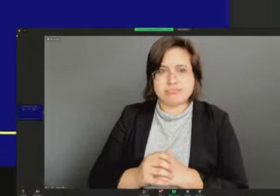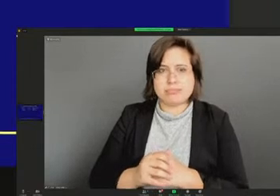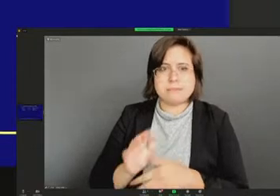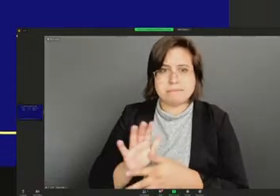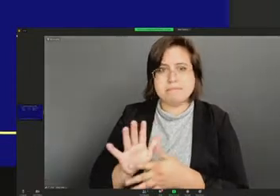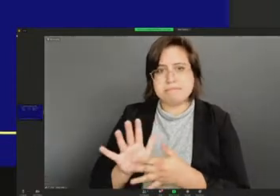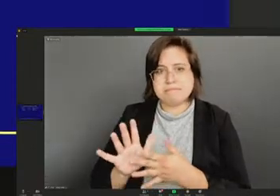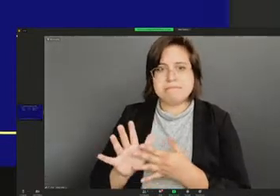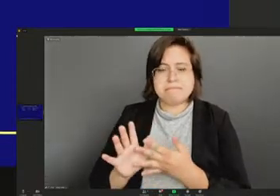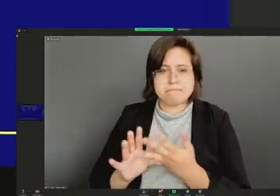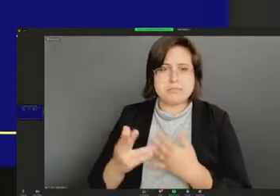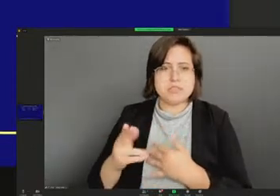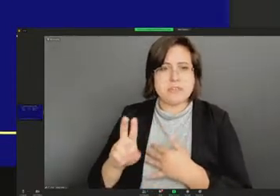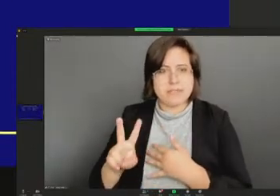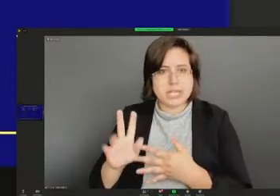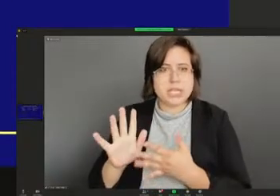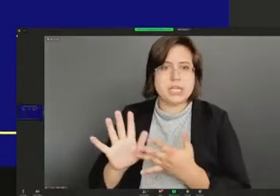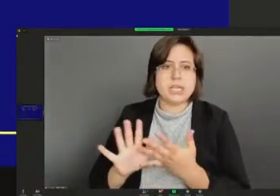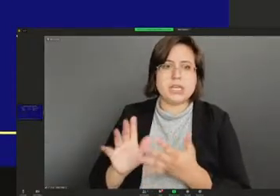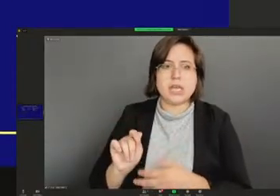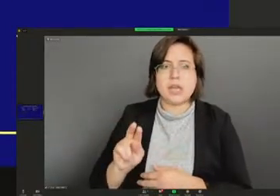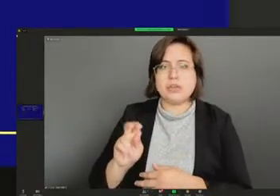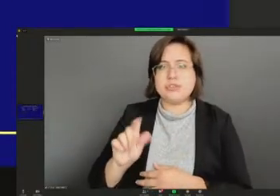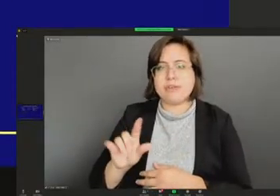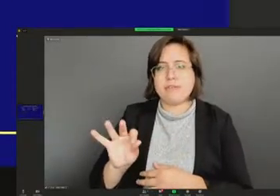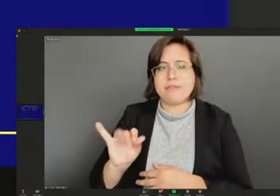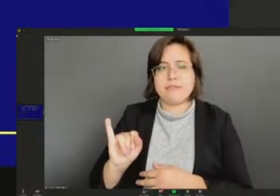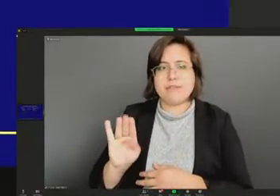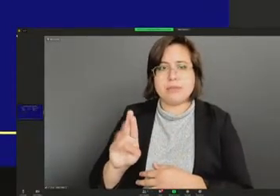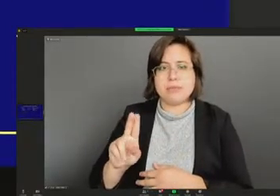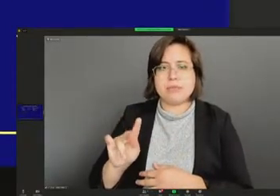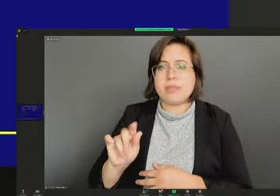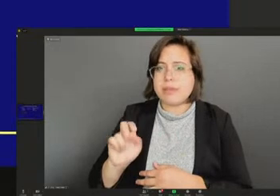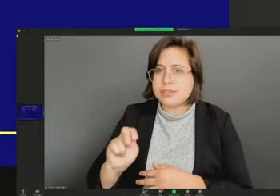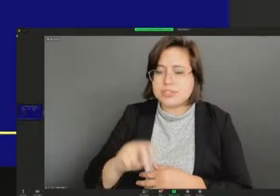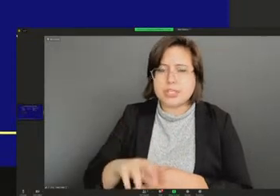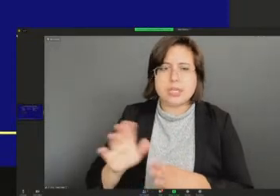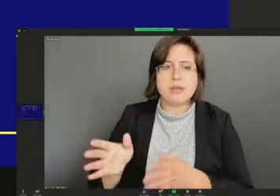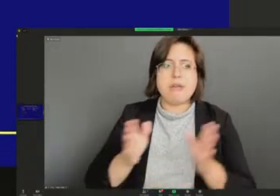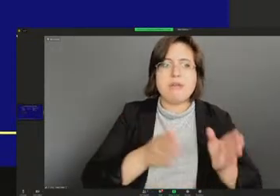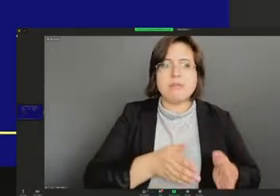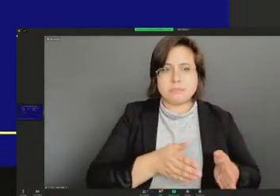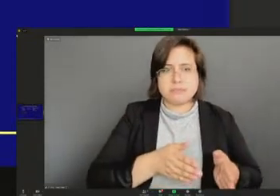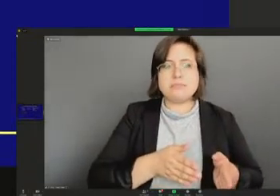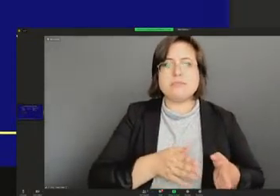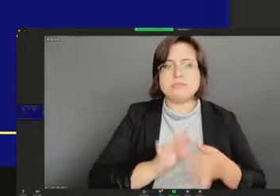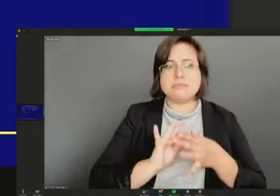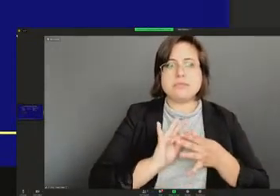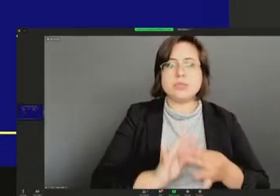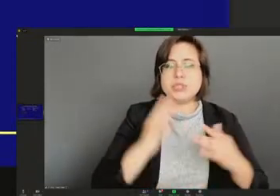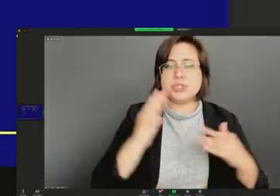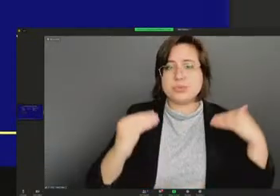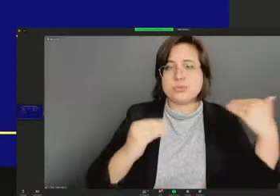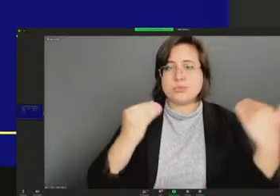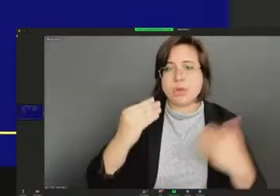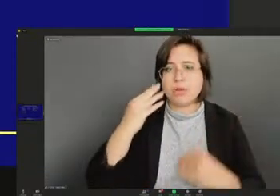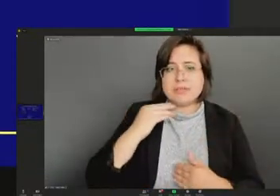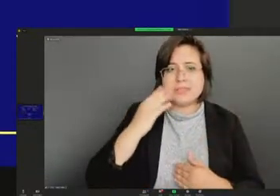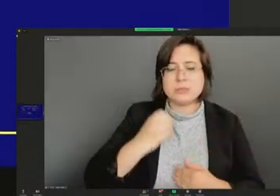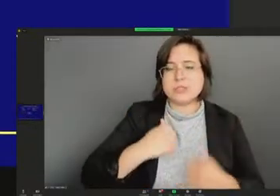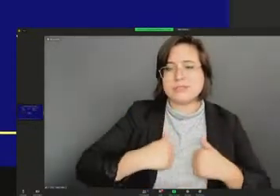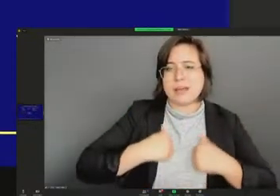or AFib, or heart rate variation. It's linked to adult onset asthma and